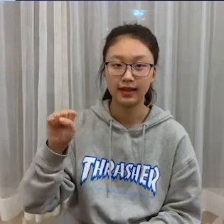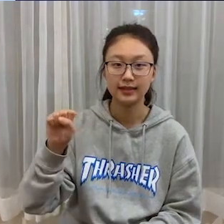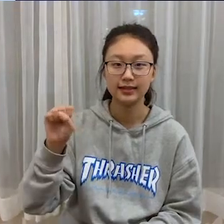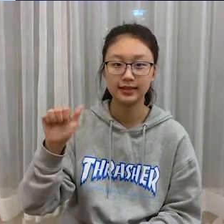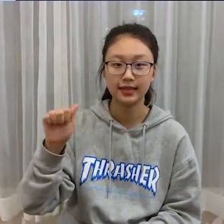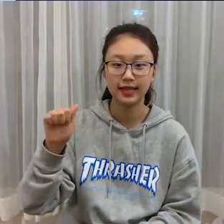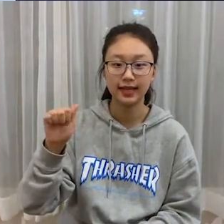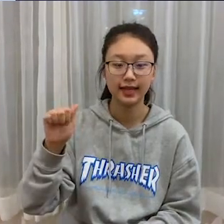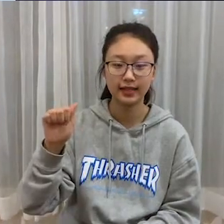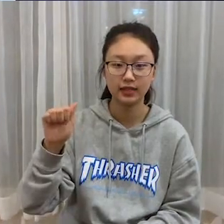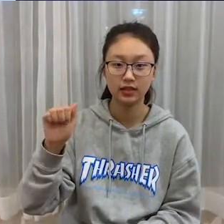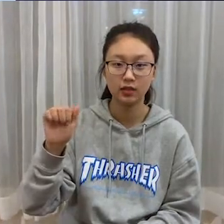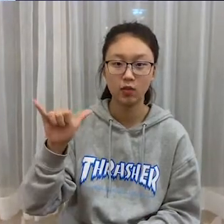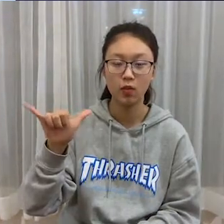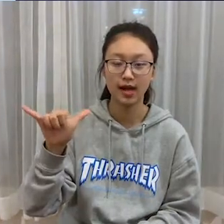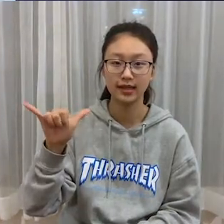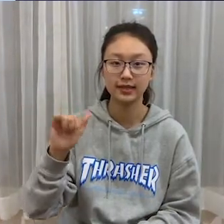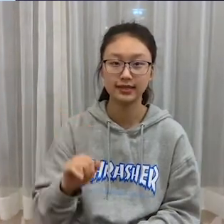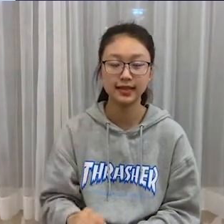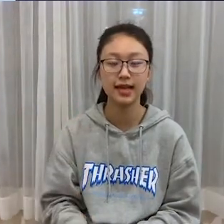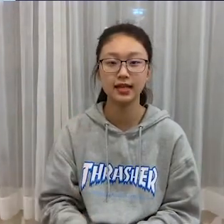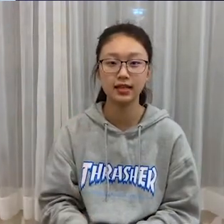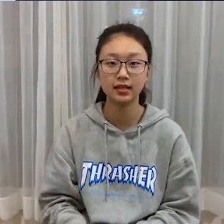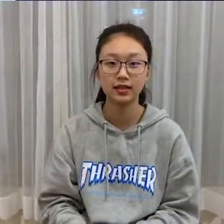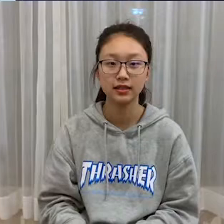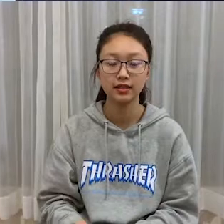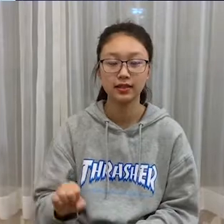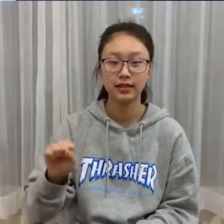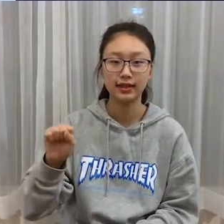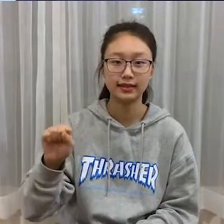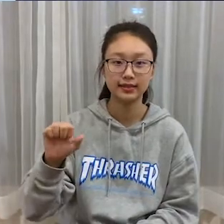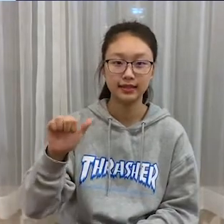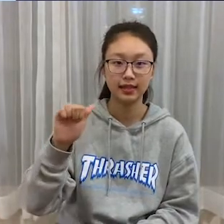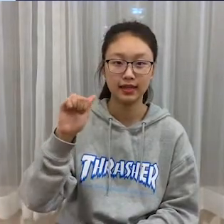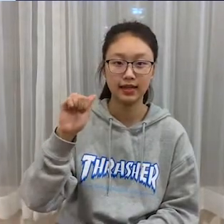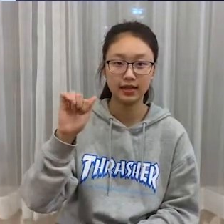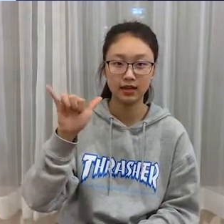character is pronounced as Shuo, Shuo, and it can mean to speak